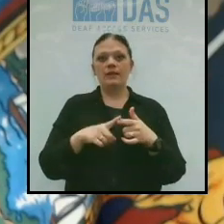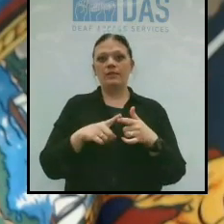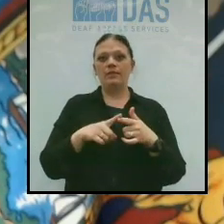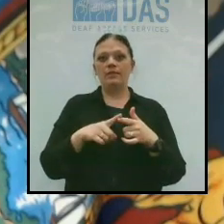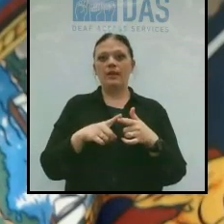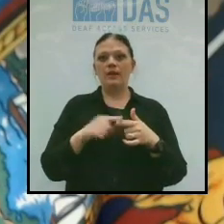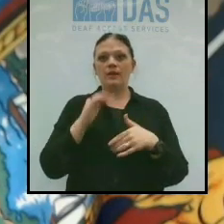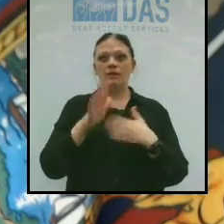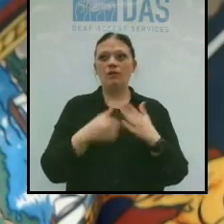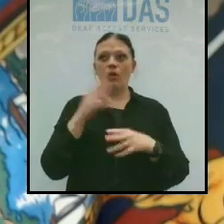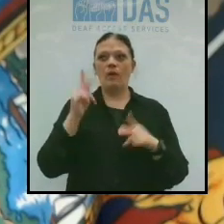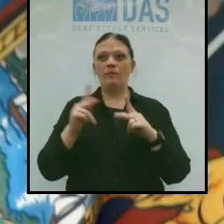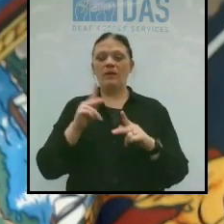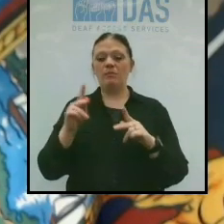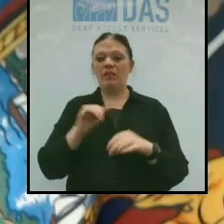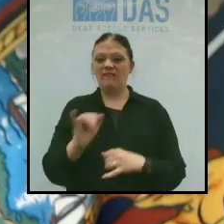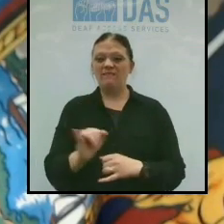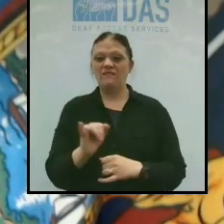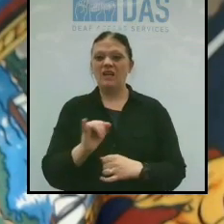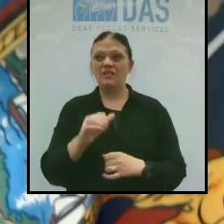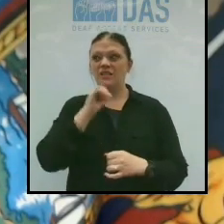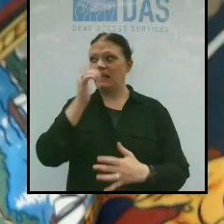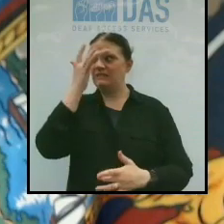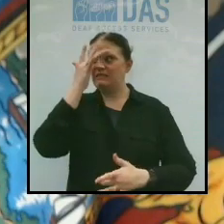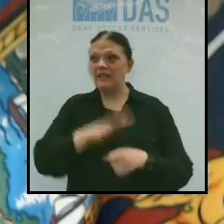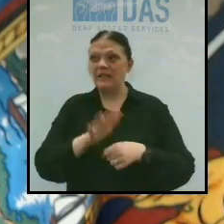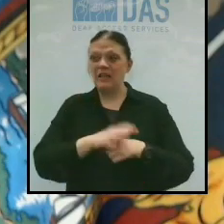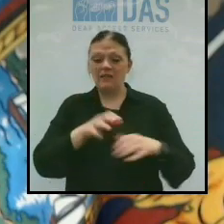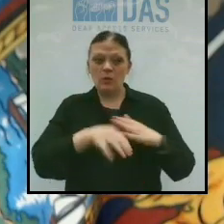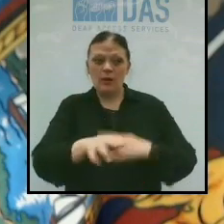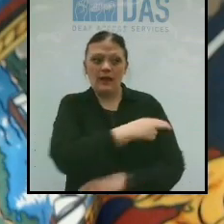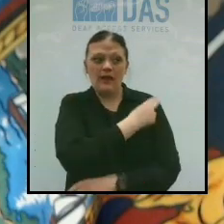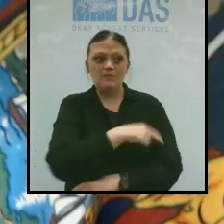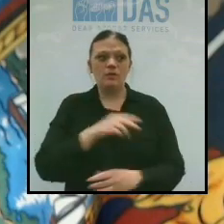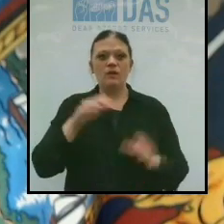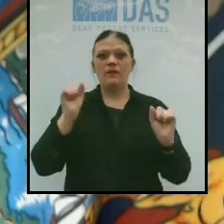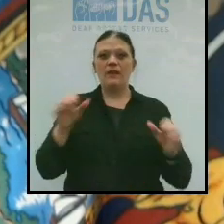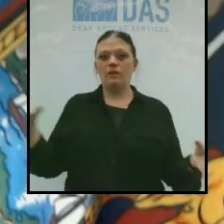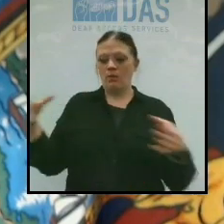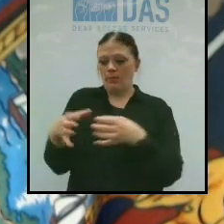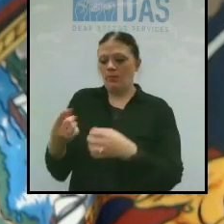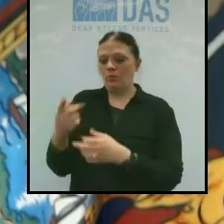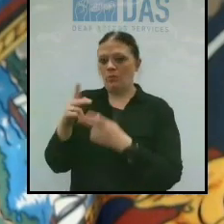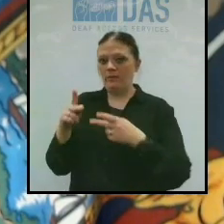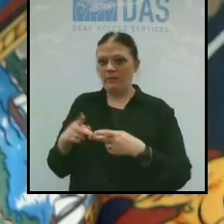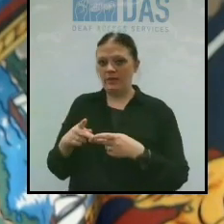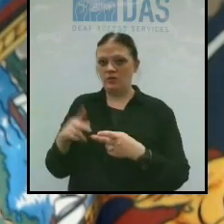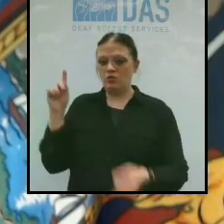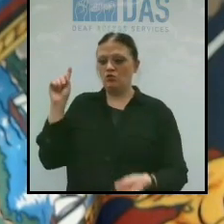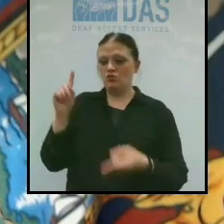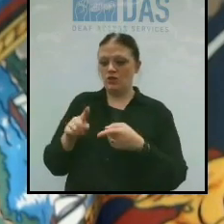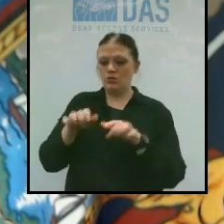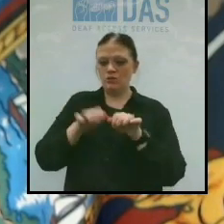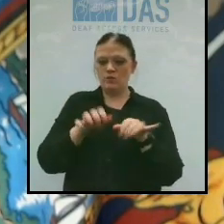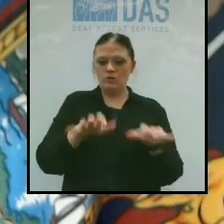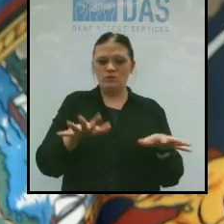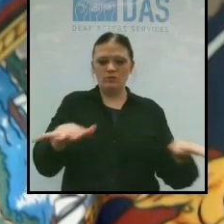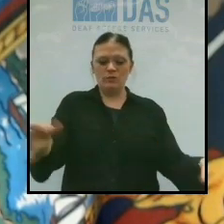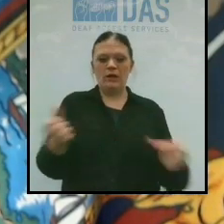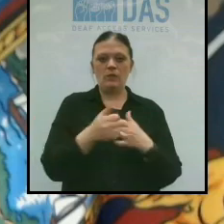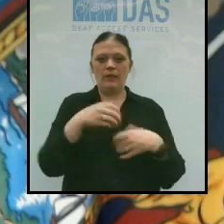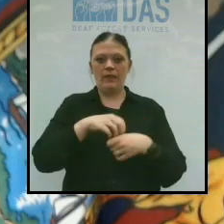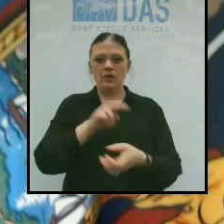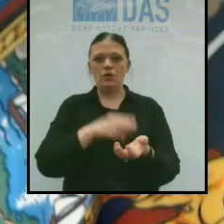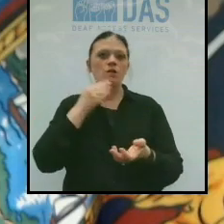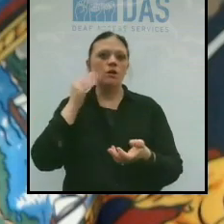are infected with COVID-19 and aren't sick enough to be in the hospital into one place. So to reduce the chain of transmission within the nursing